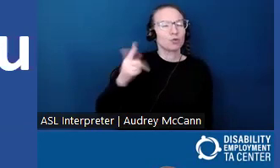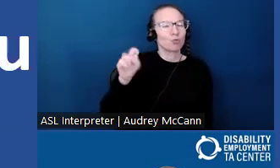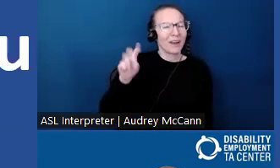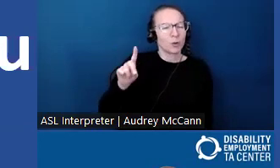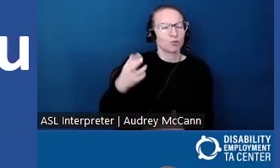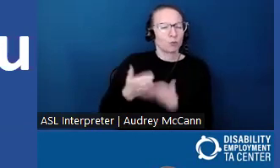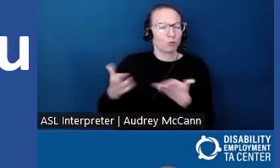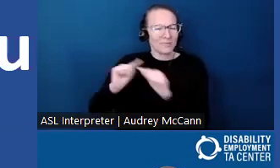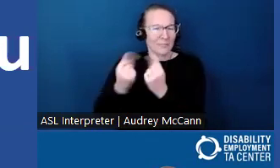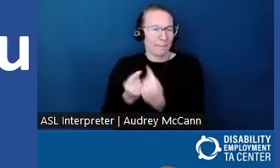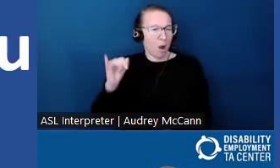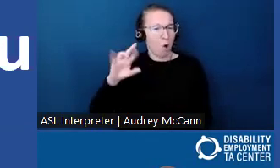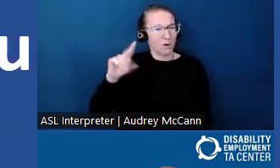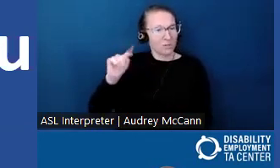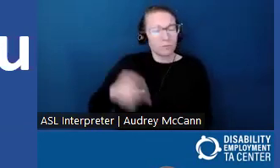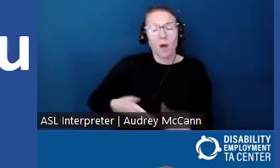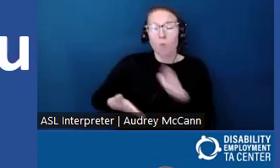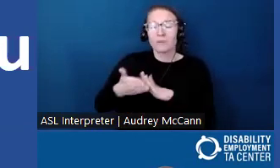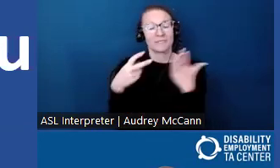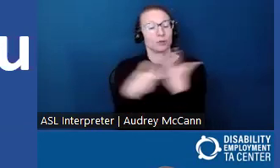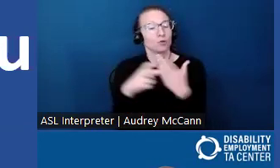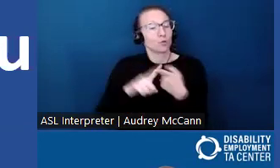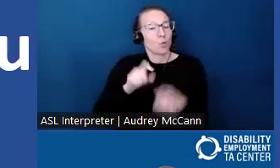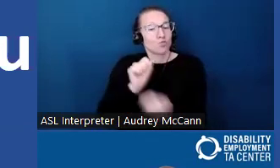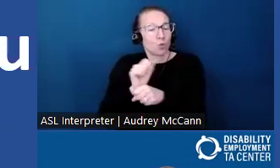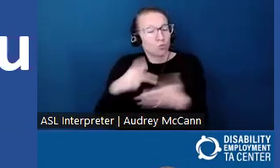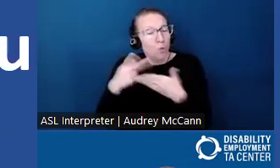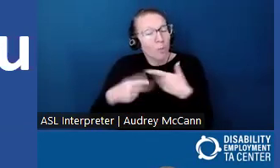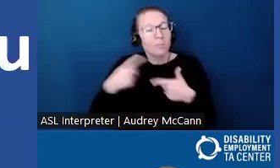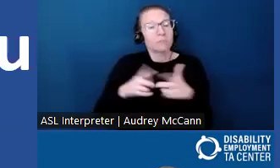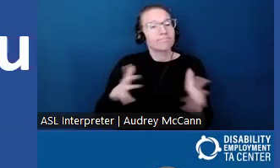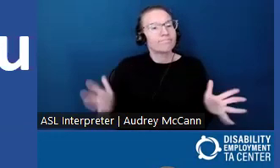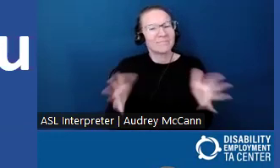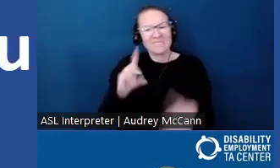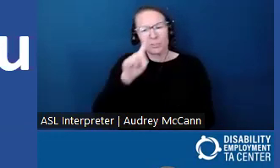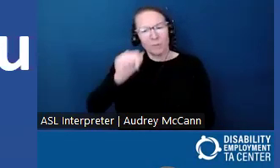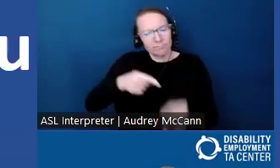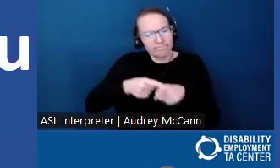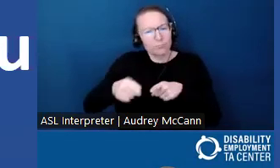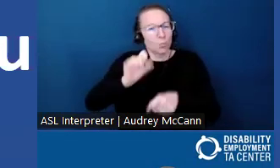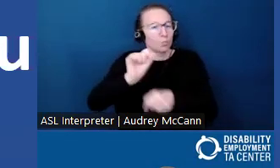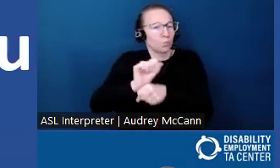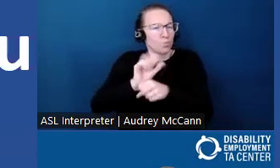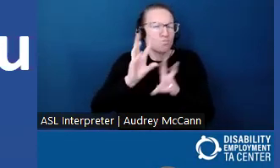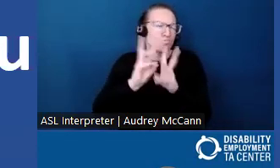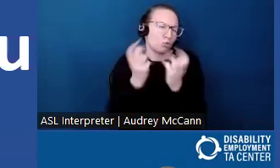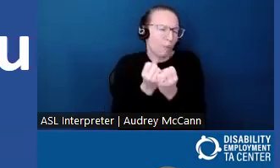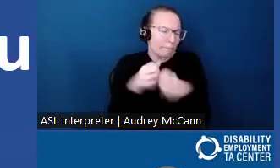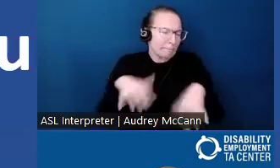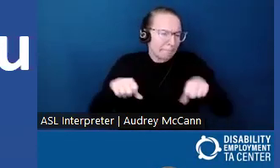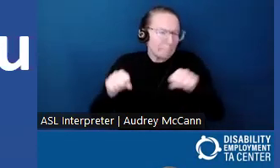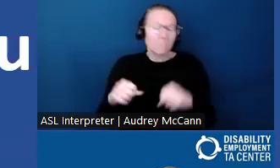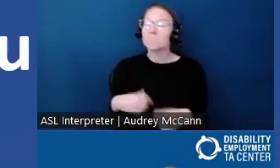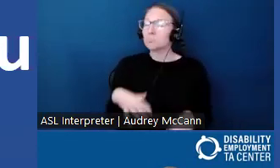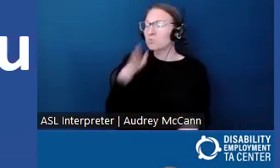Work program, provide benefits advisement, and facilitate disability-specific workshops. So more information on these services will